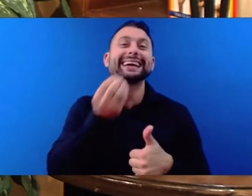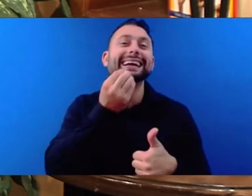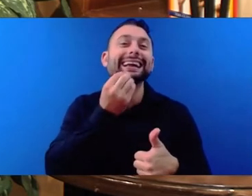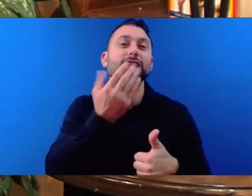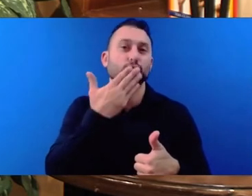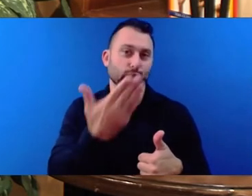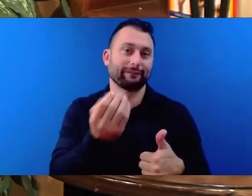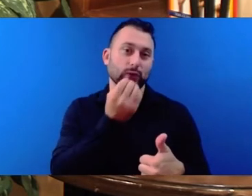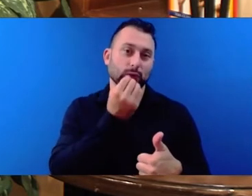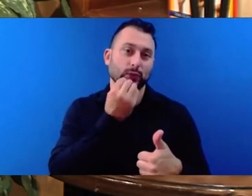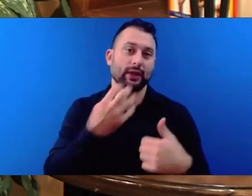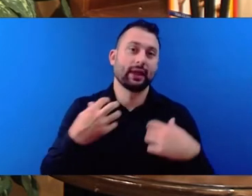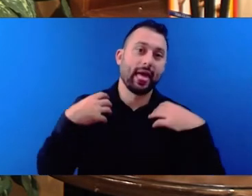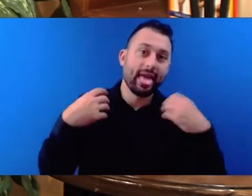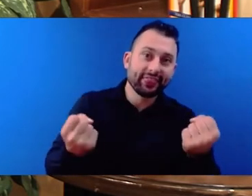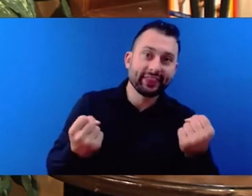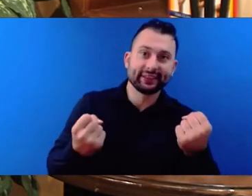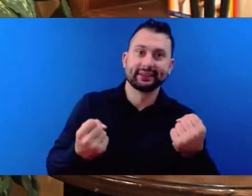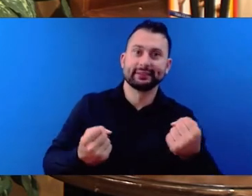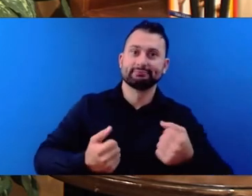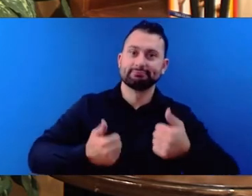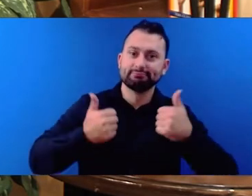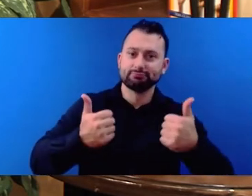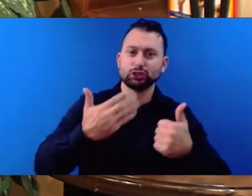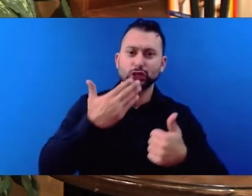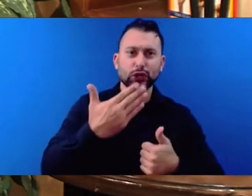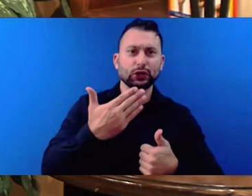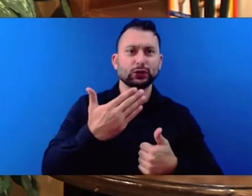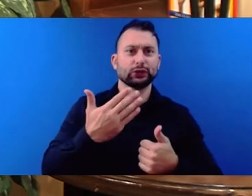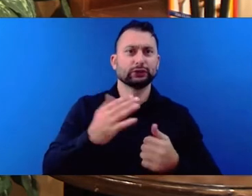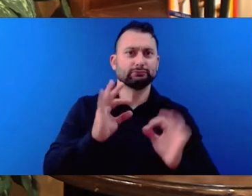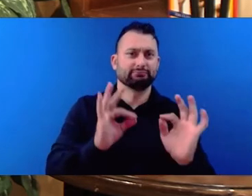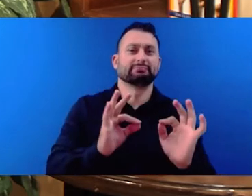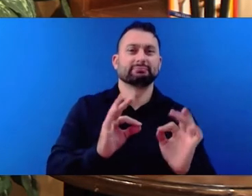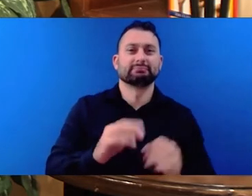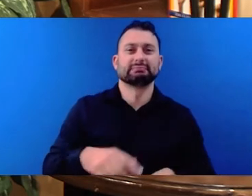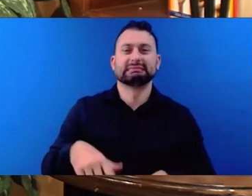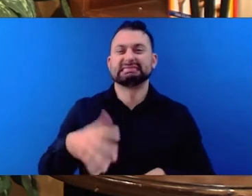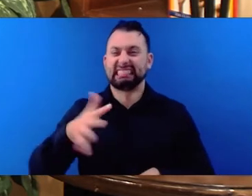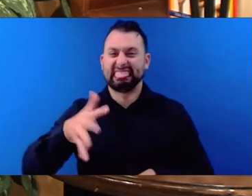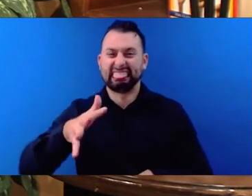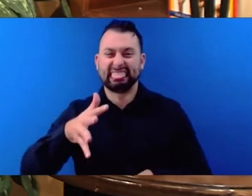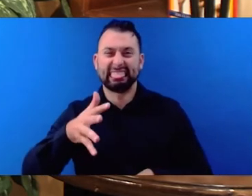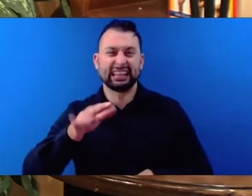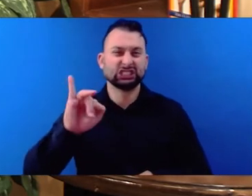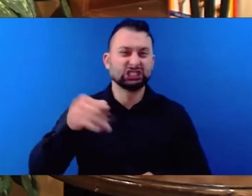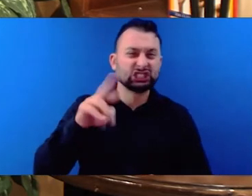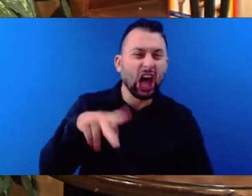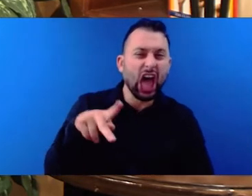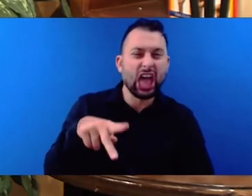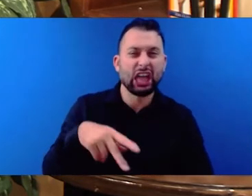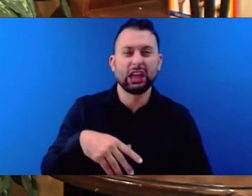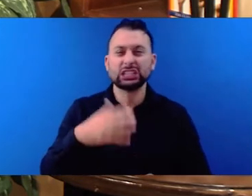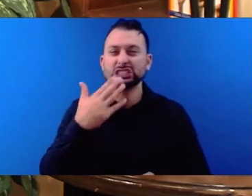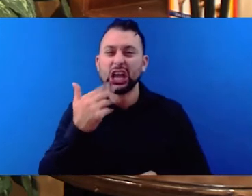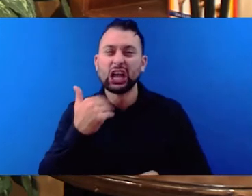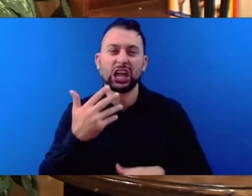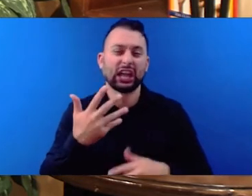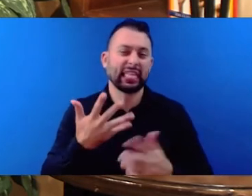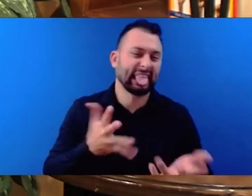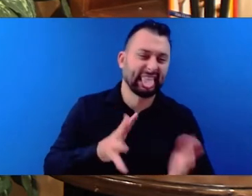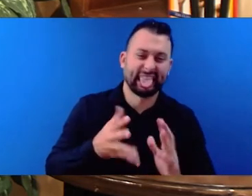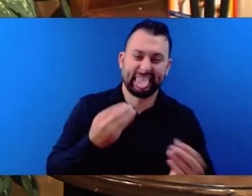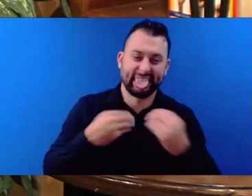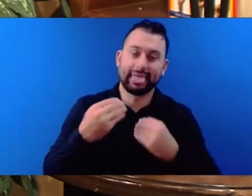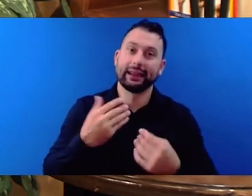2 diabetes. Lack of physical activity can also lead to type 2 diabetes. So being overweight